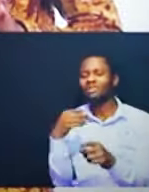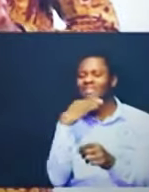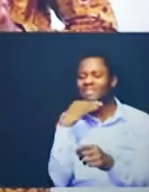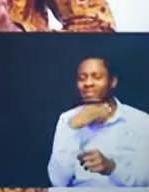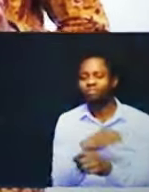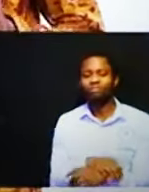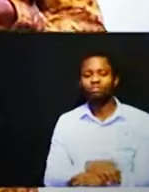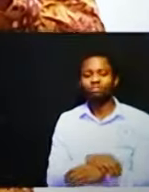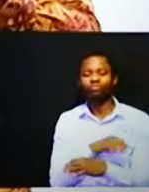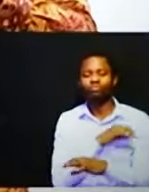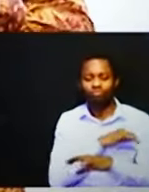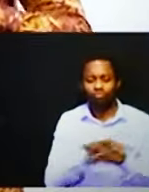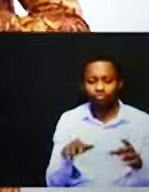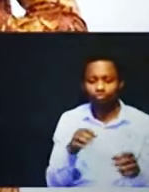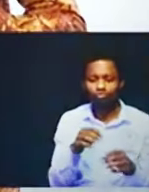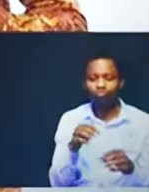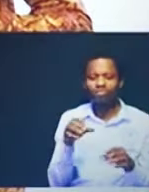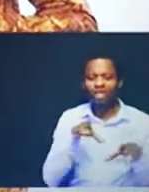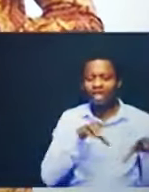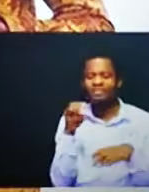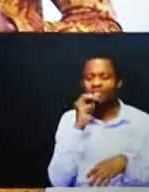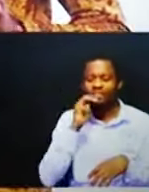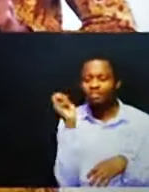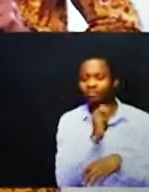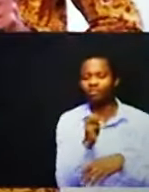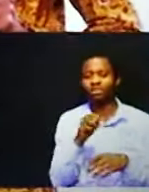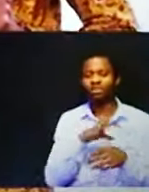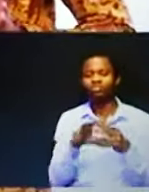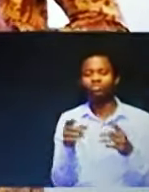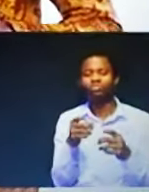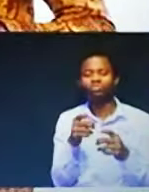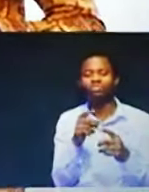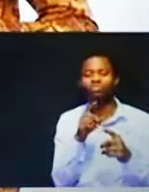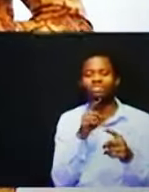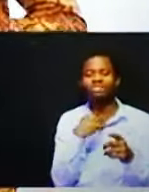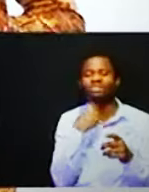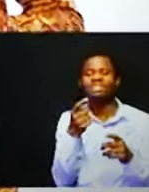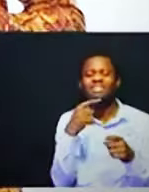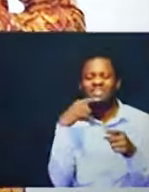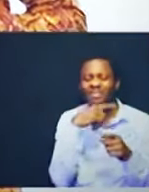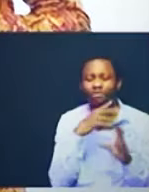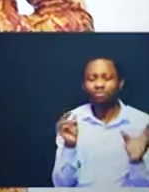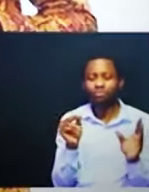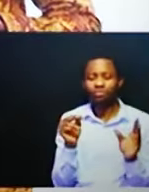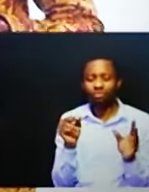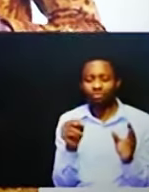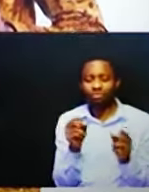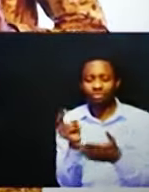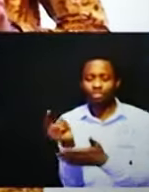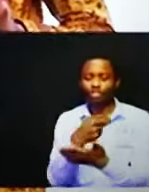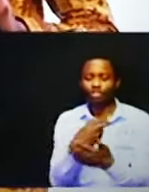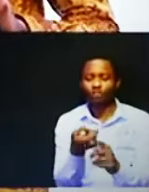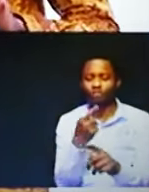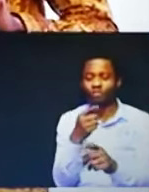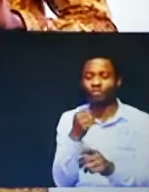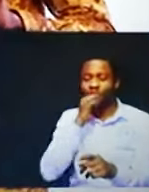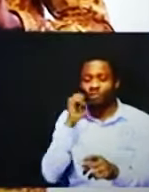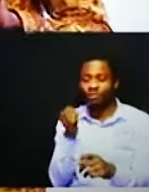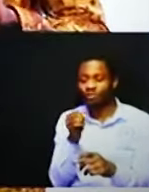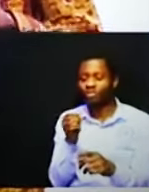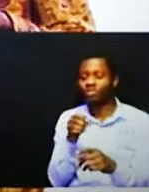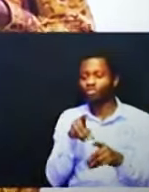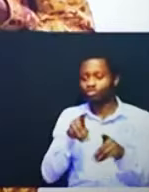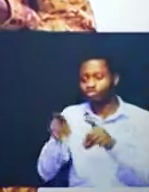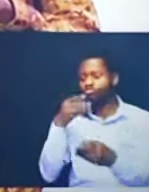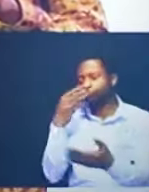ho ene wano enada asem. Turn from evil and do good. Seek peace and pursue it. Yiboni akwa na ye papa